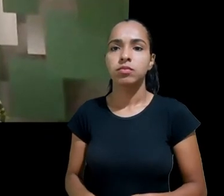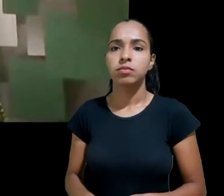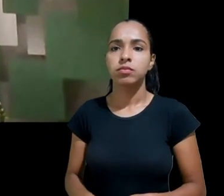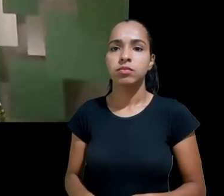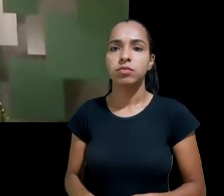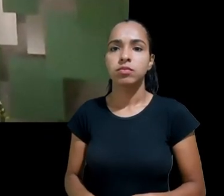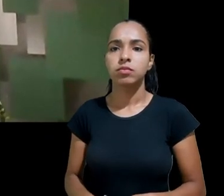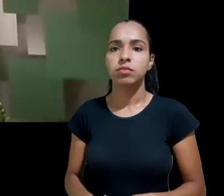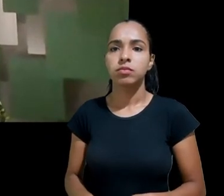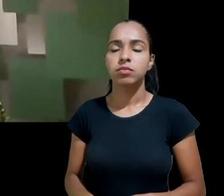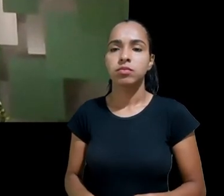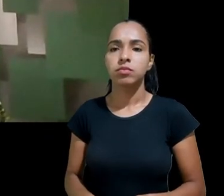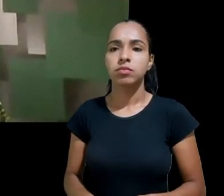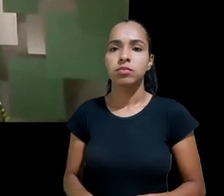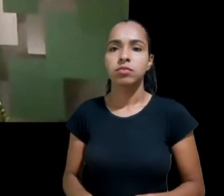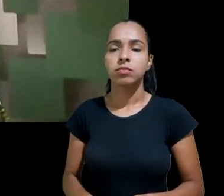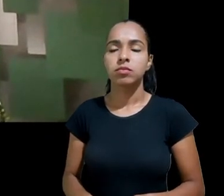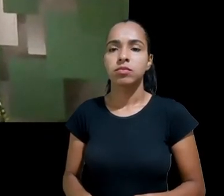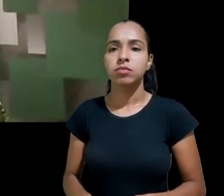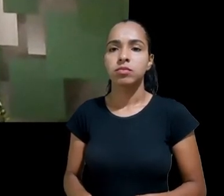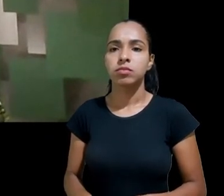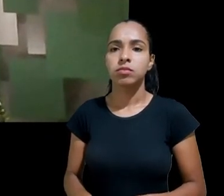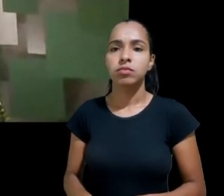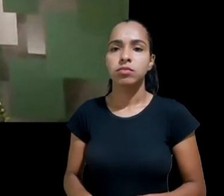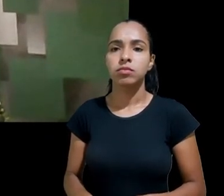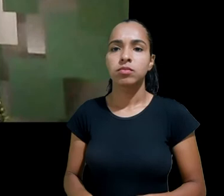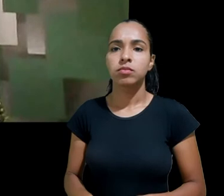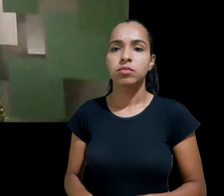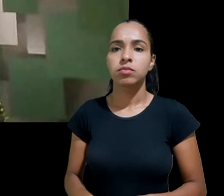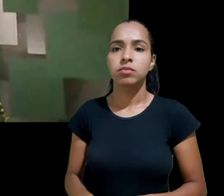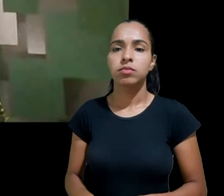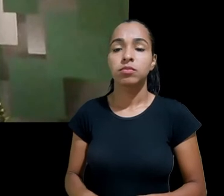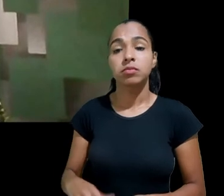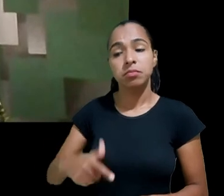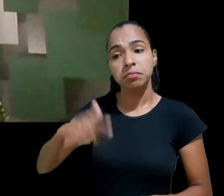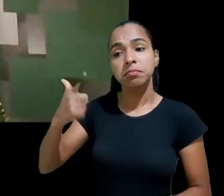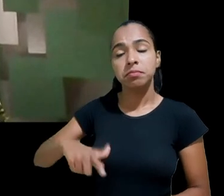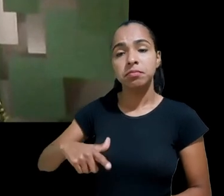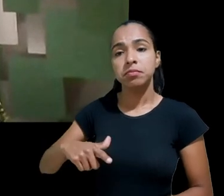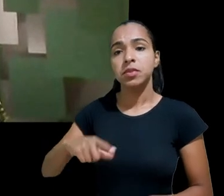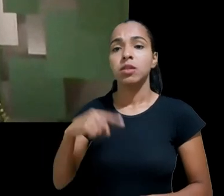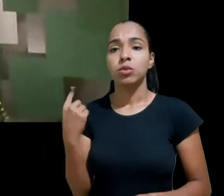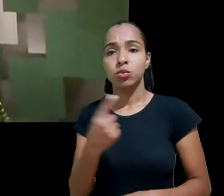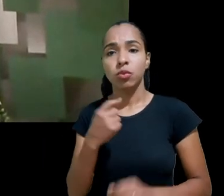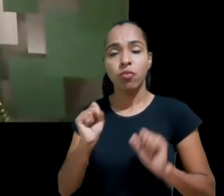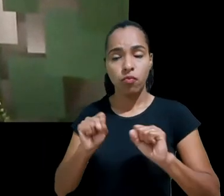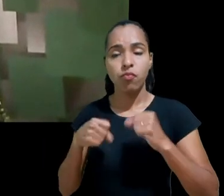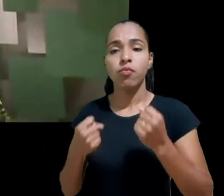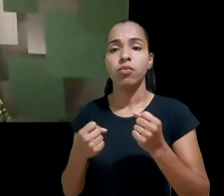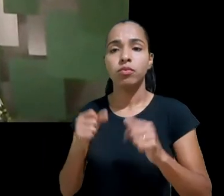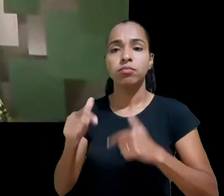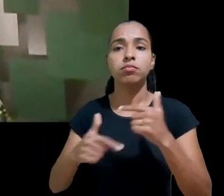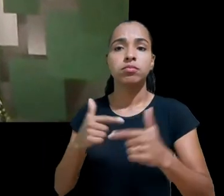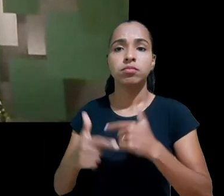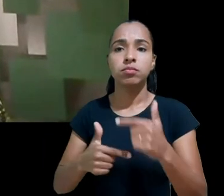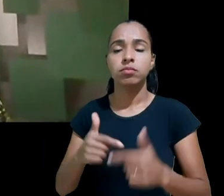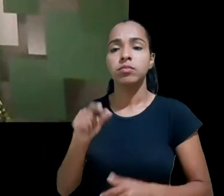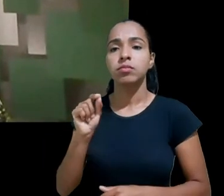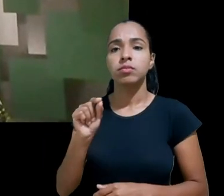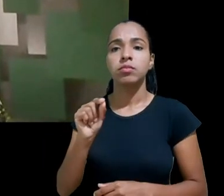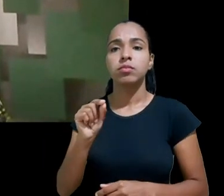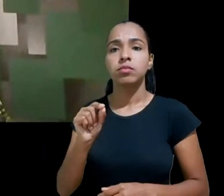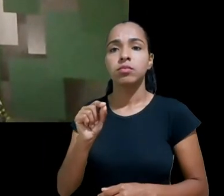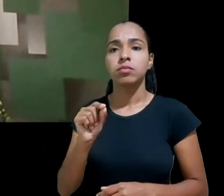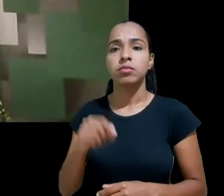one other intervention we do directly with these young people is what we call the africa digital leaders program so